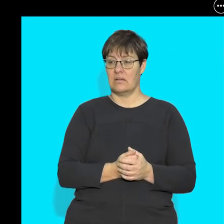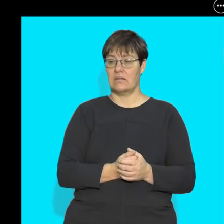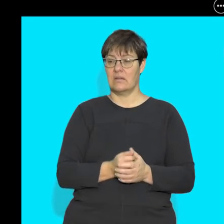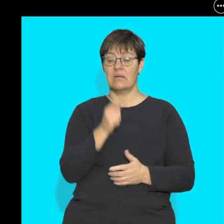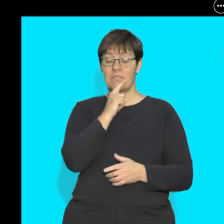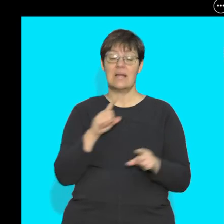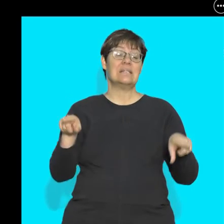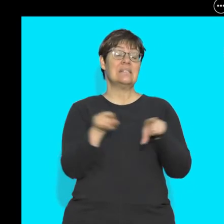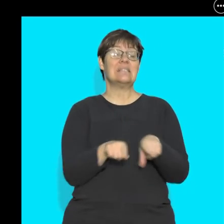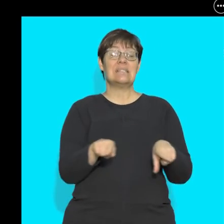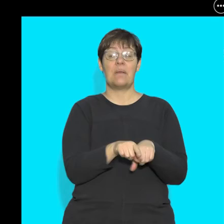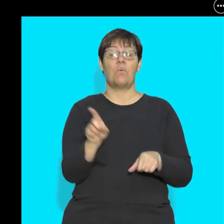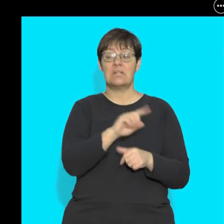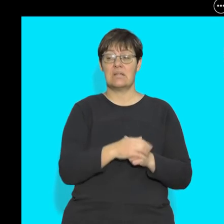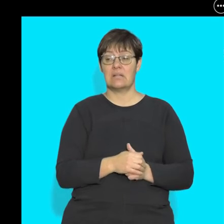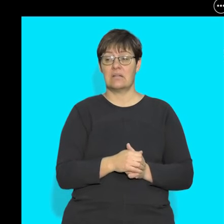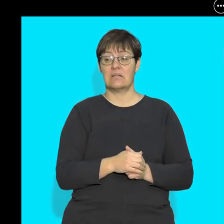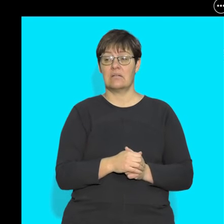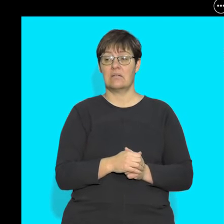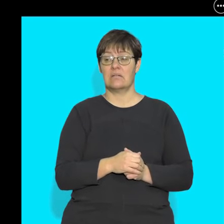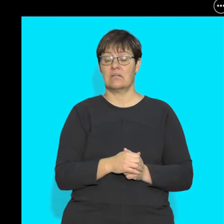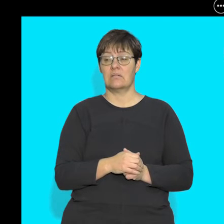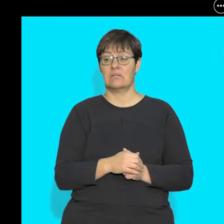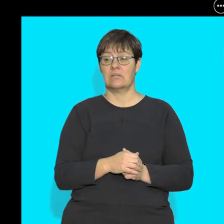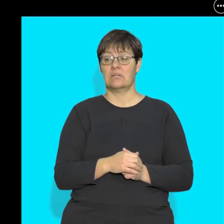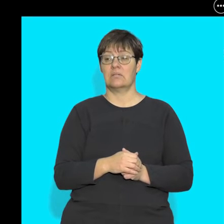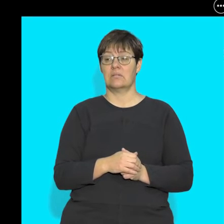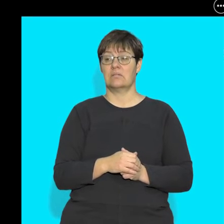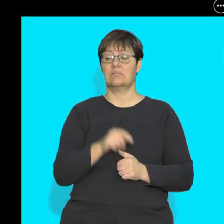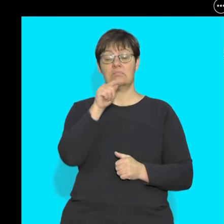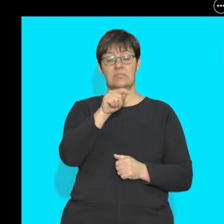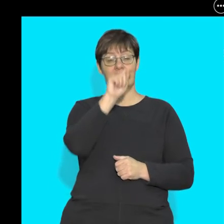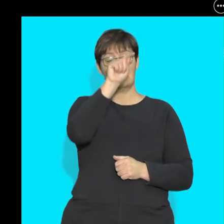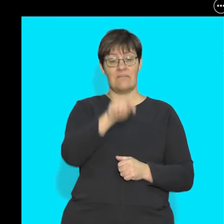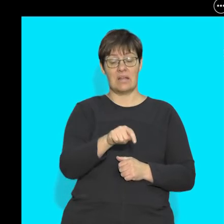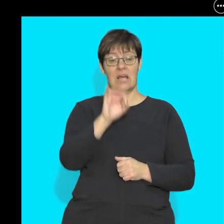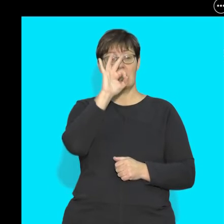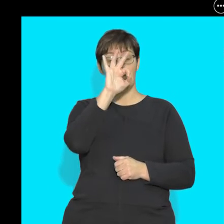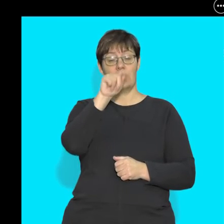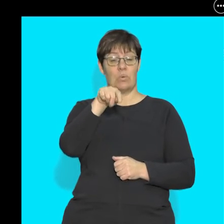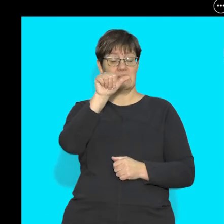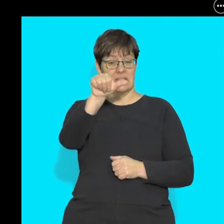That is the same as taking this value and dividing by 3.6.